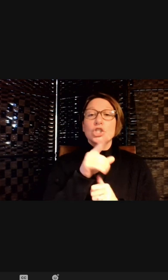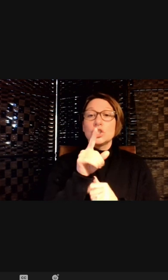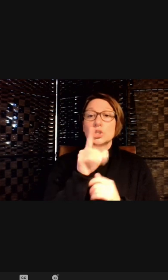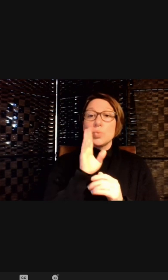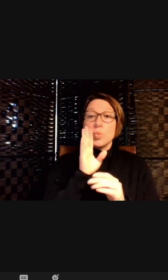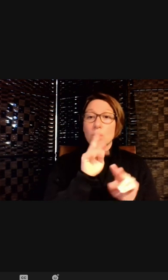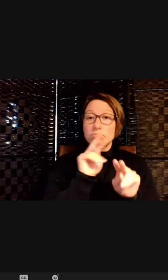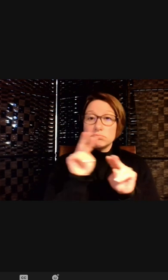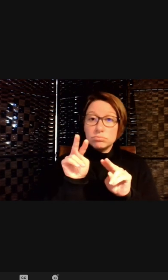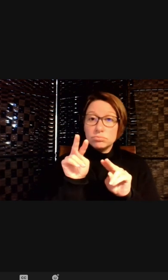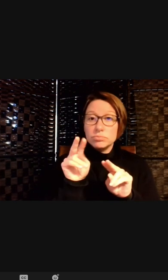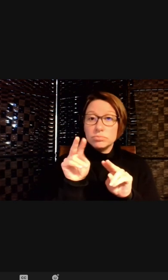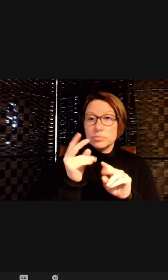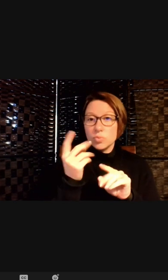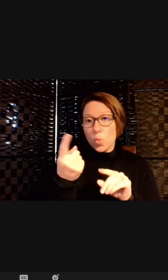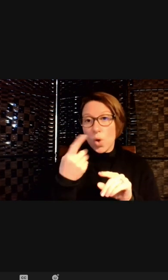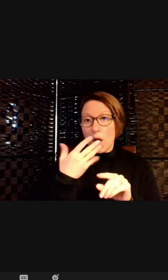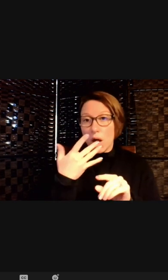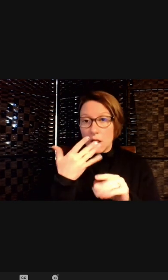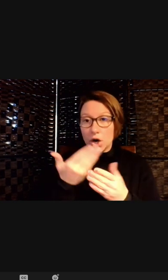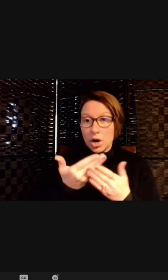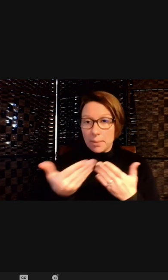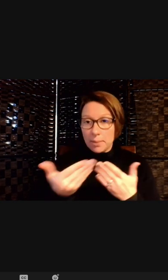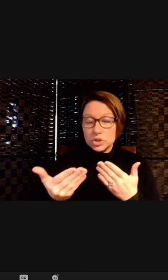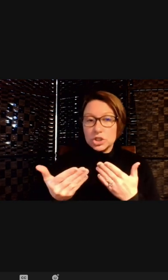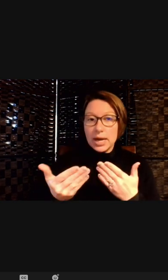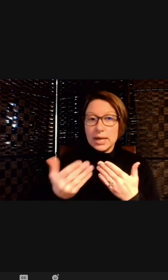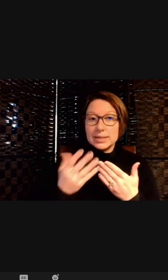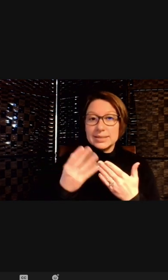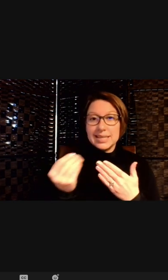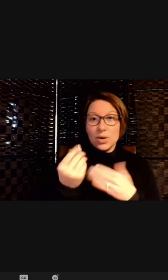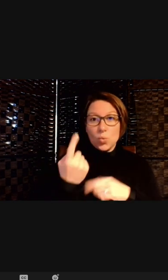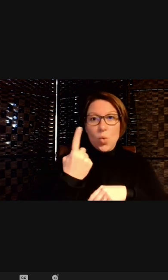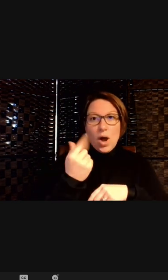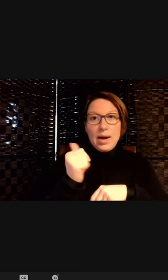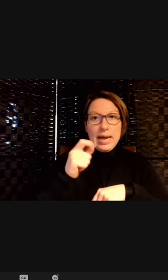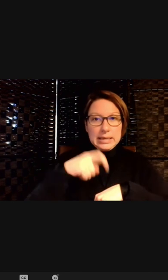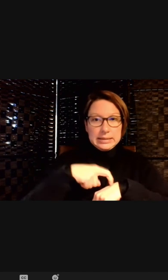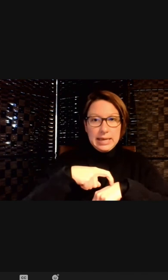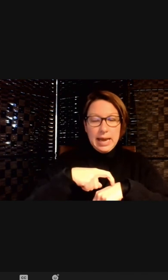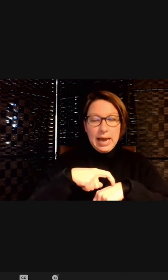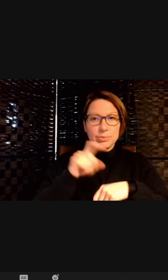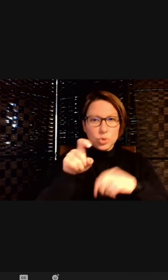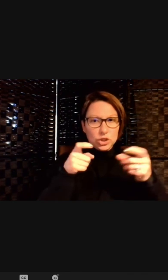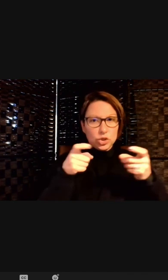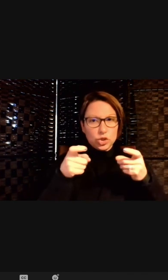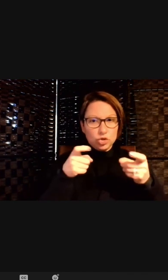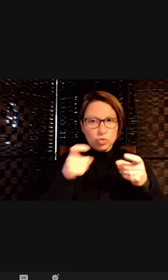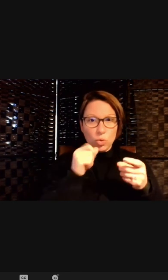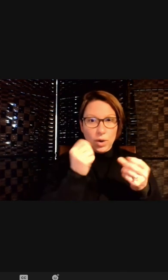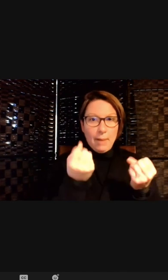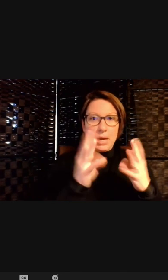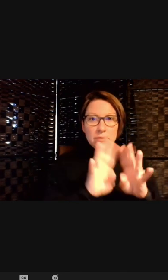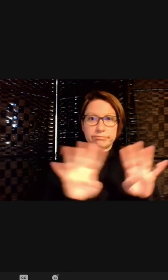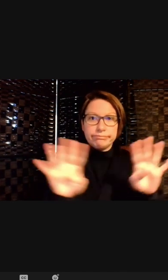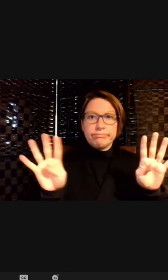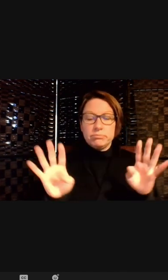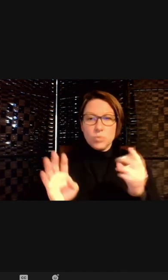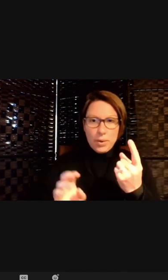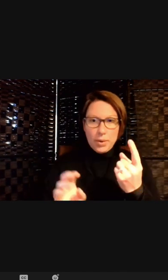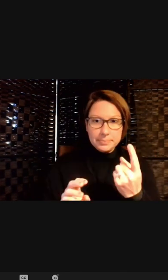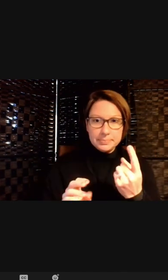to single color objects and only one item at a time. So the array needs to be very controlled.